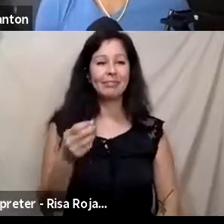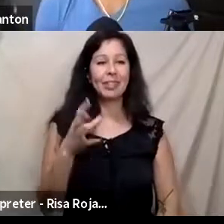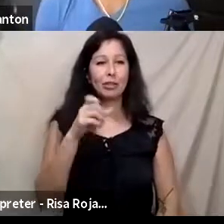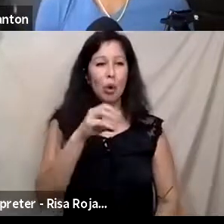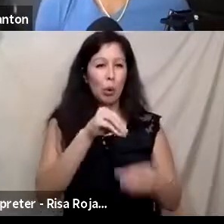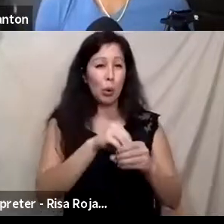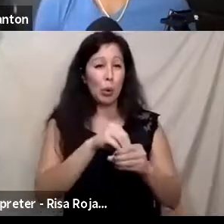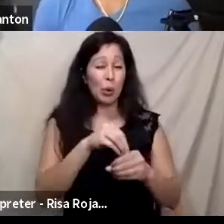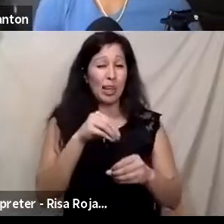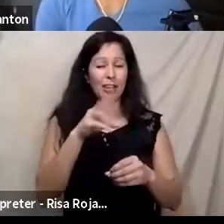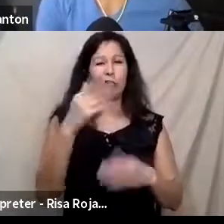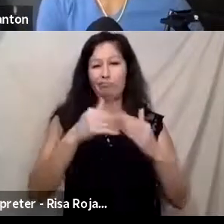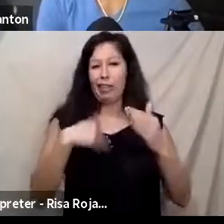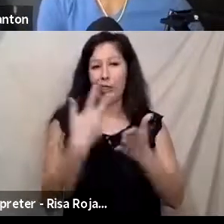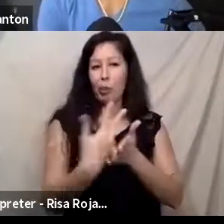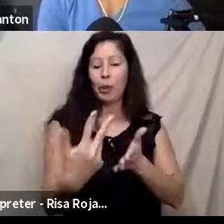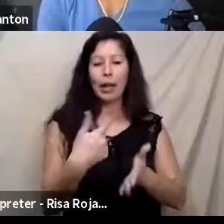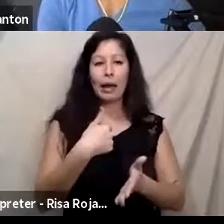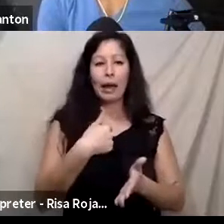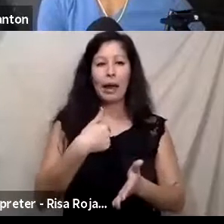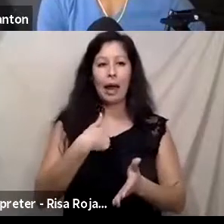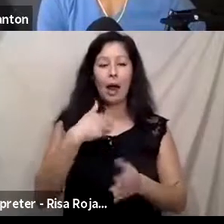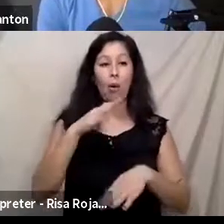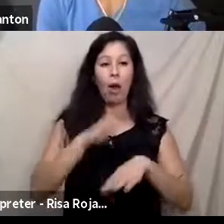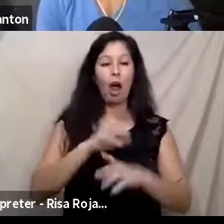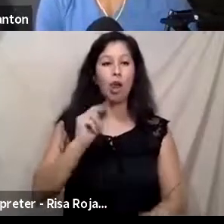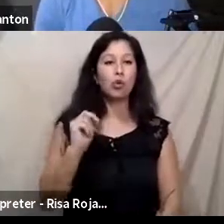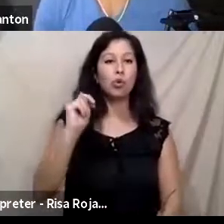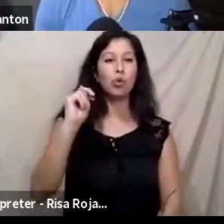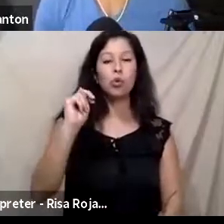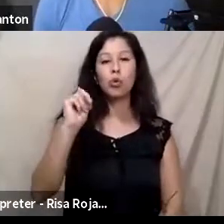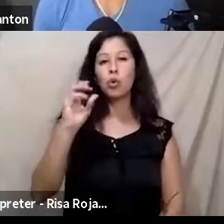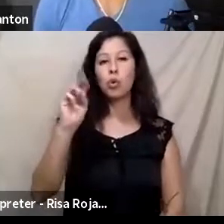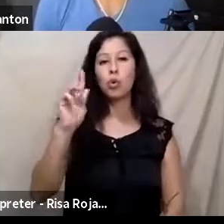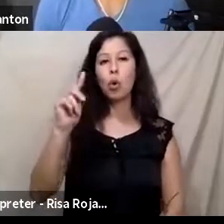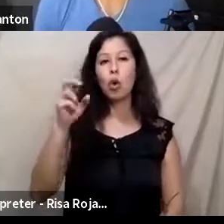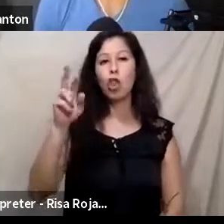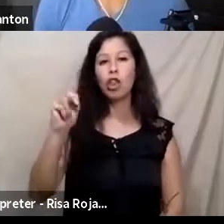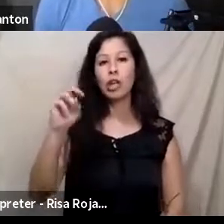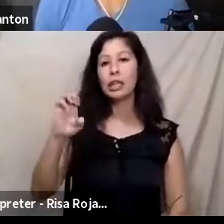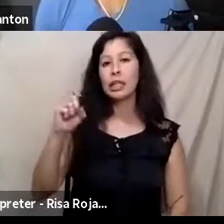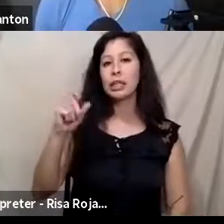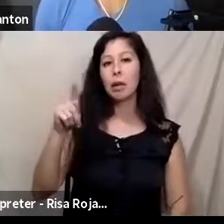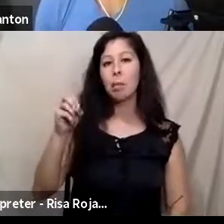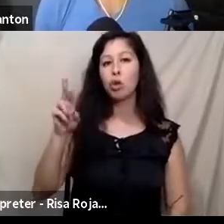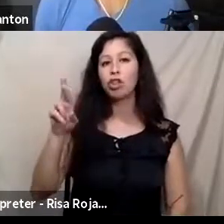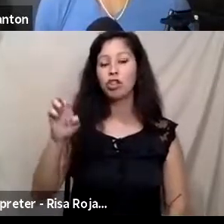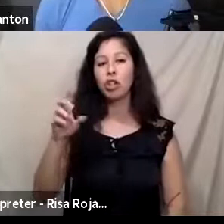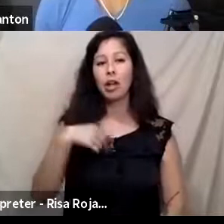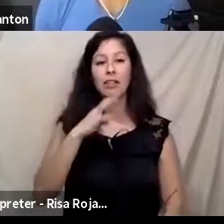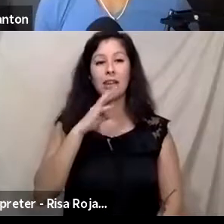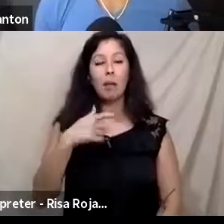within 3 weeks, I was on Northern Exposure talking about Russian denuclearization